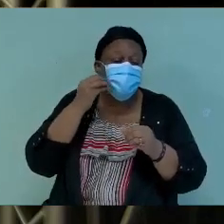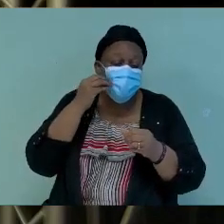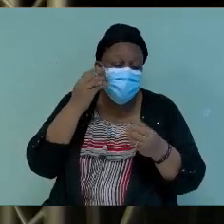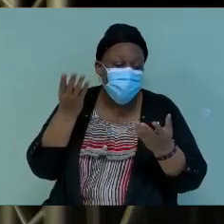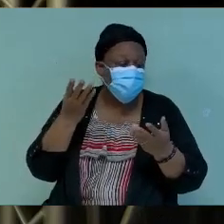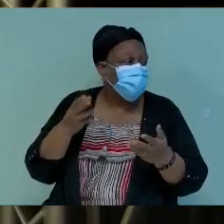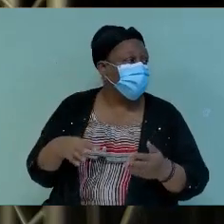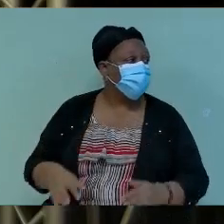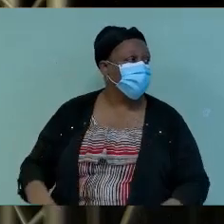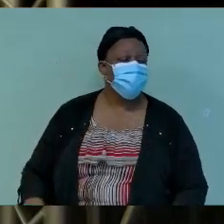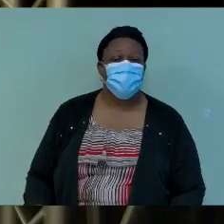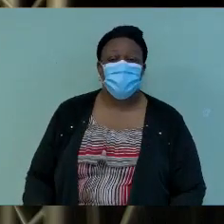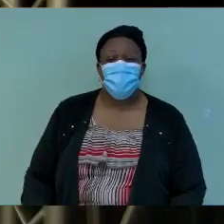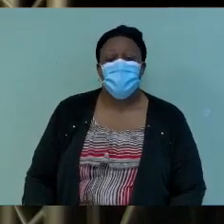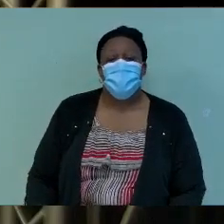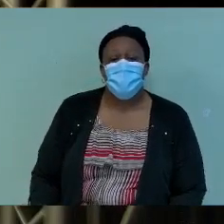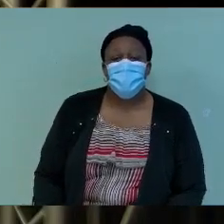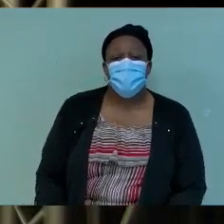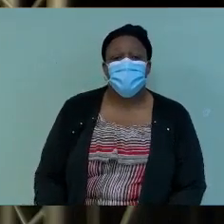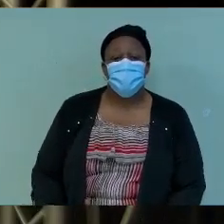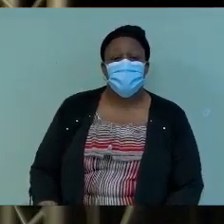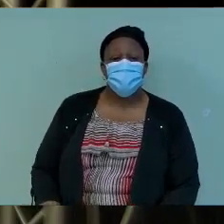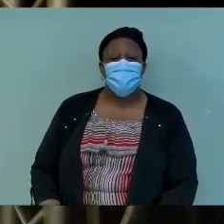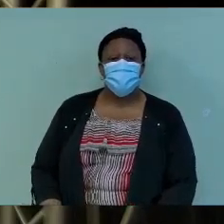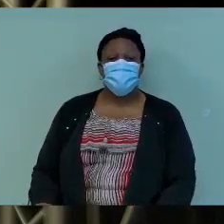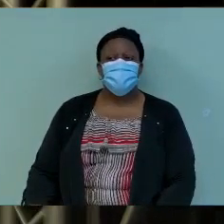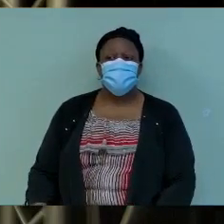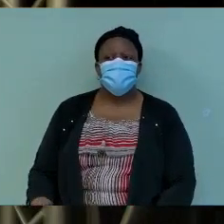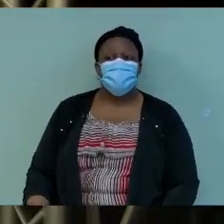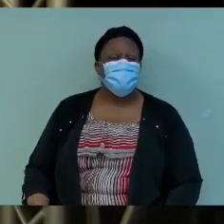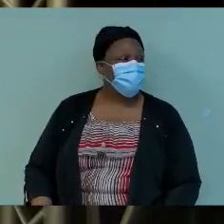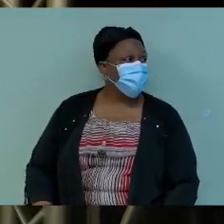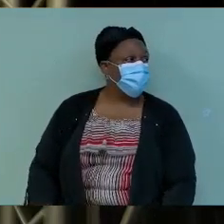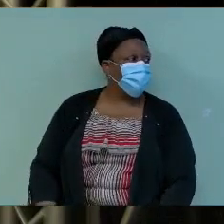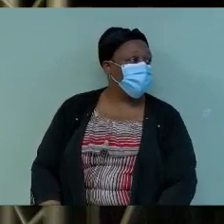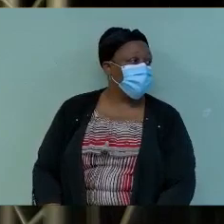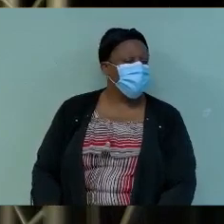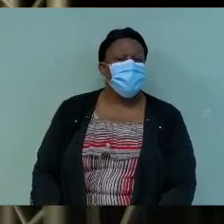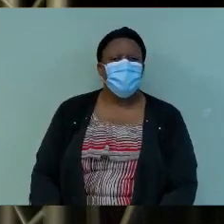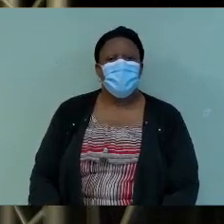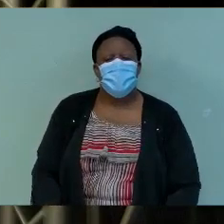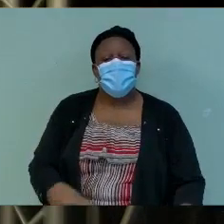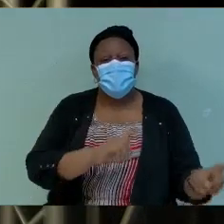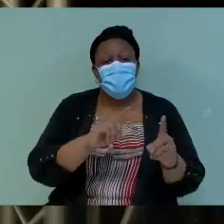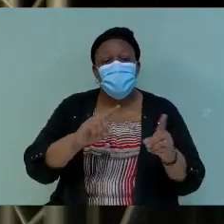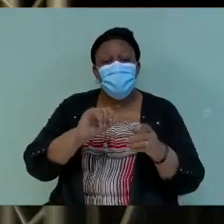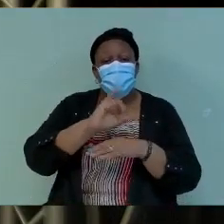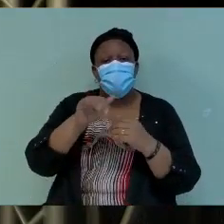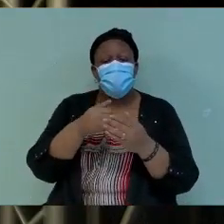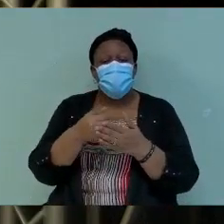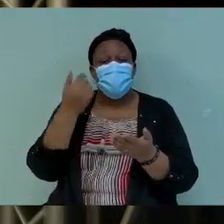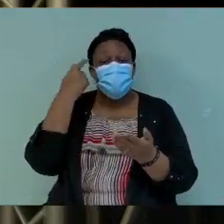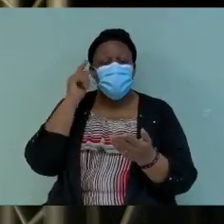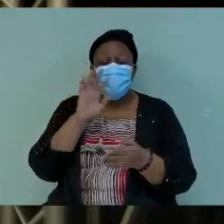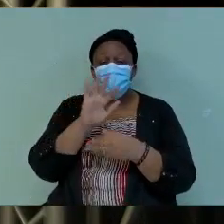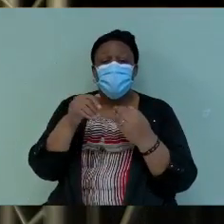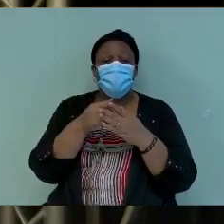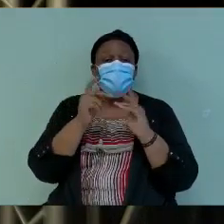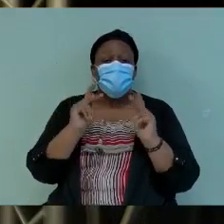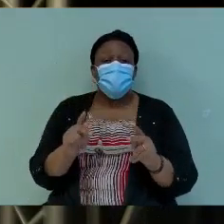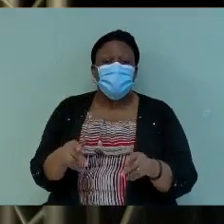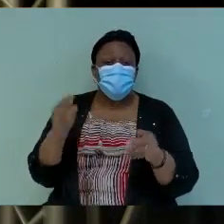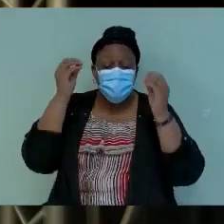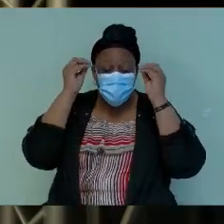workers, teachers, faith-based leaders, and community leaders. We have made